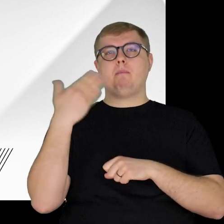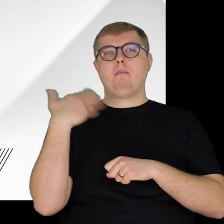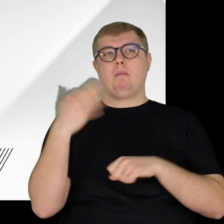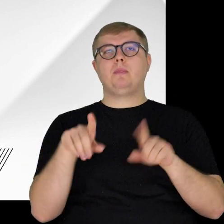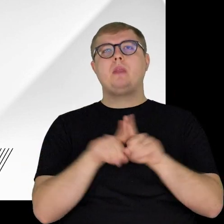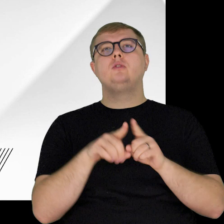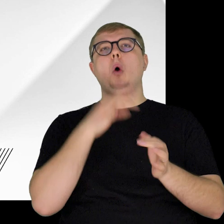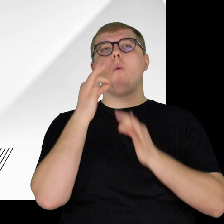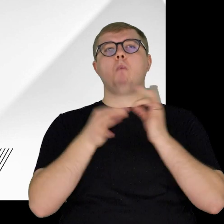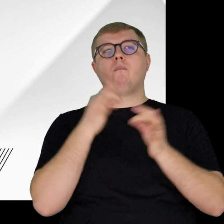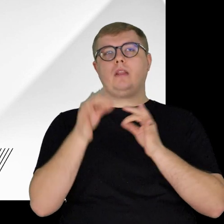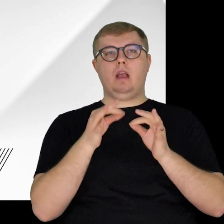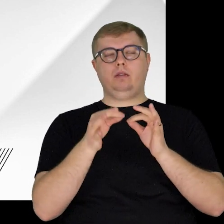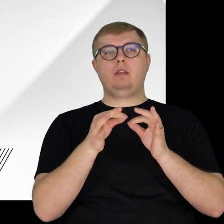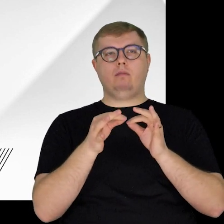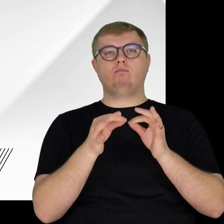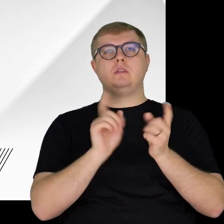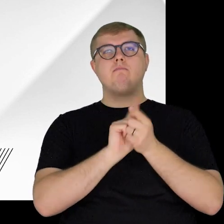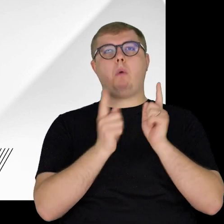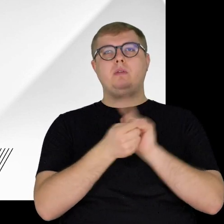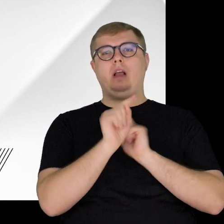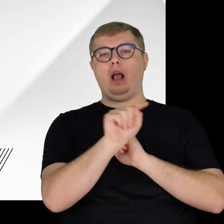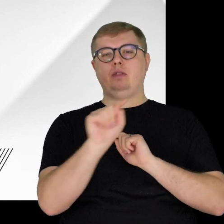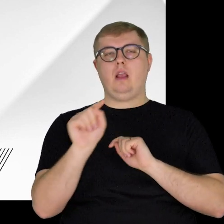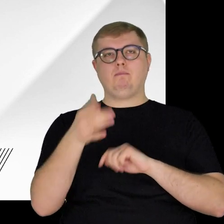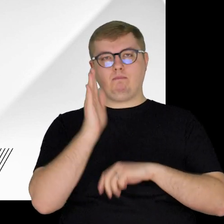engagements with Simone. So,